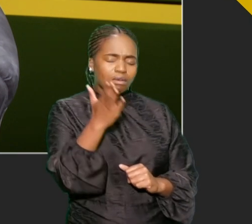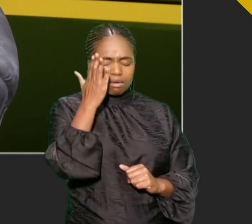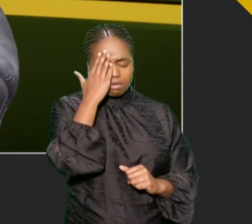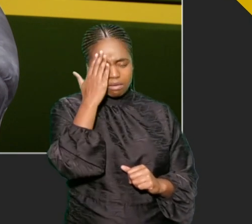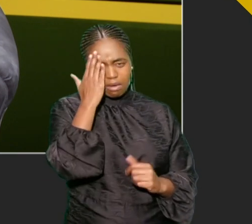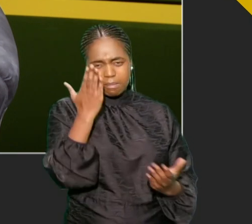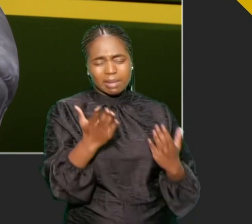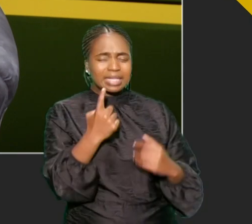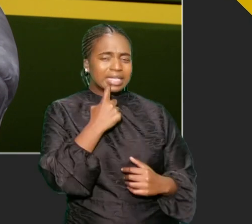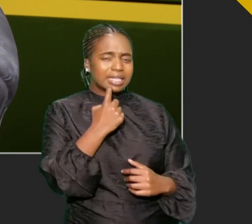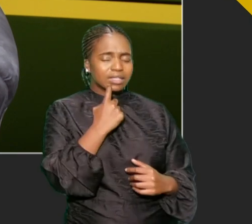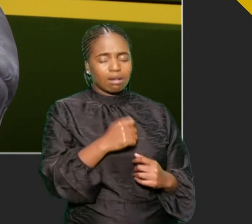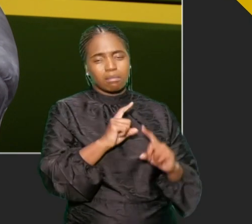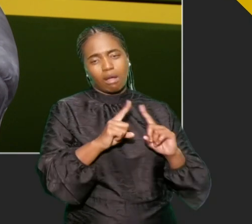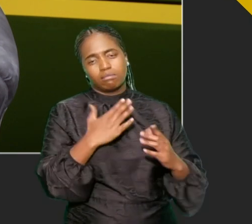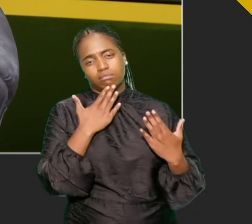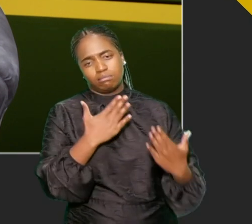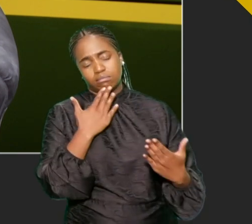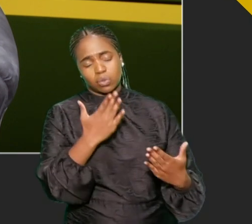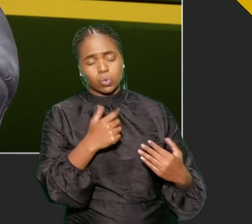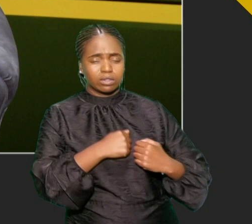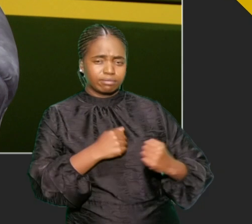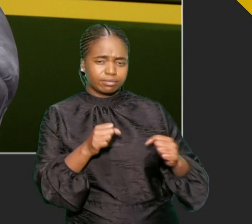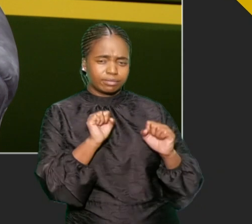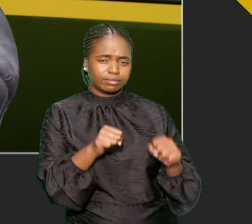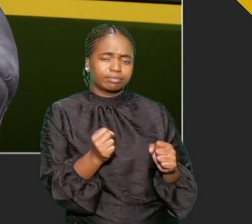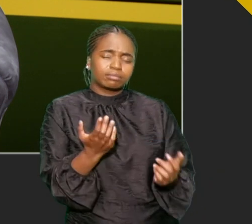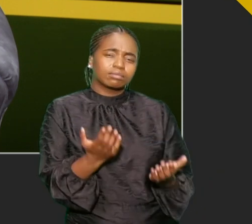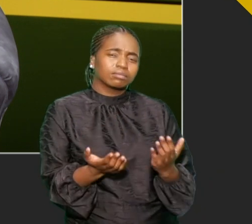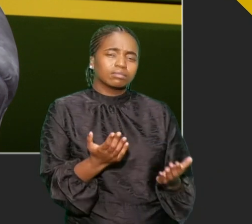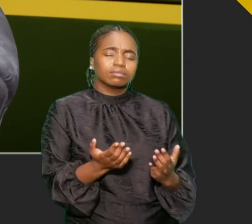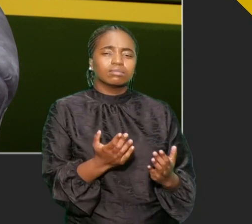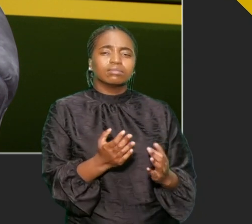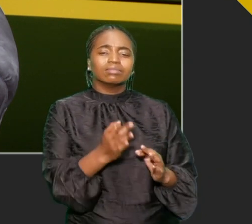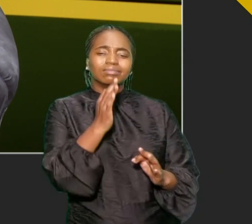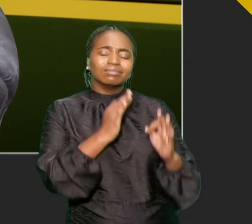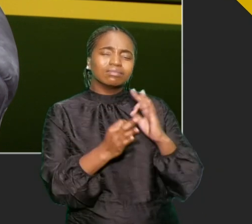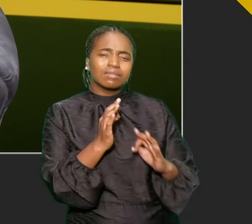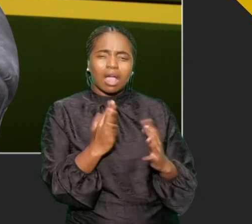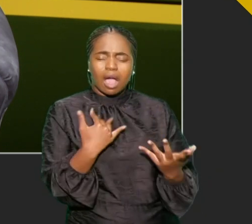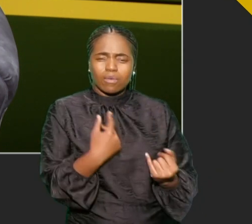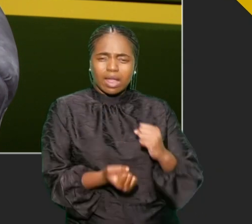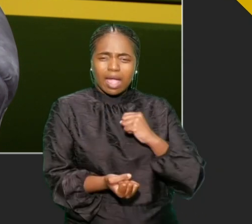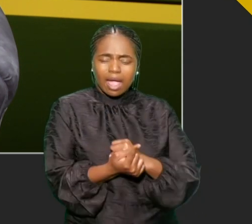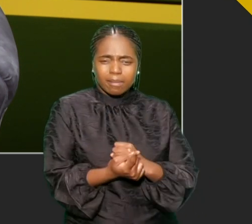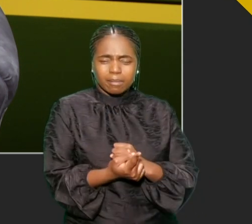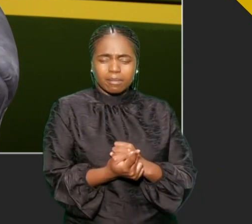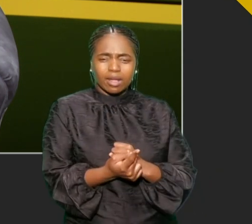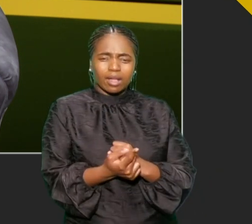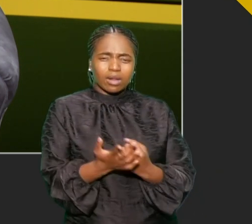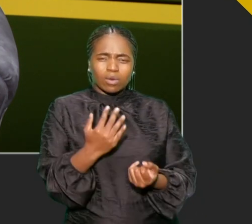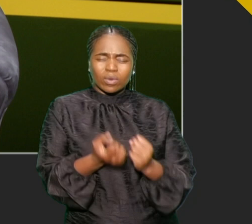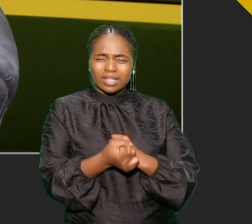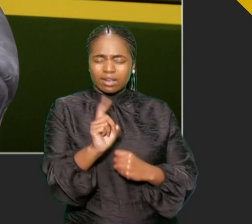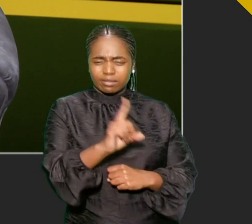you might not be as easy, but siyabonga kakhulu. Sis Yvonne, please take us through the day this happened and what you went through,